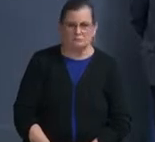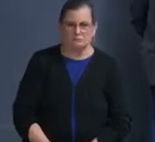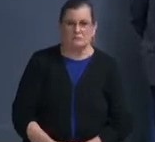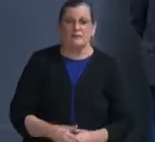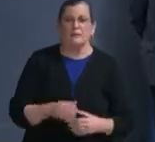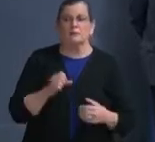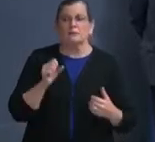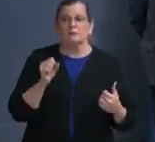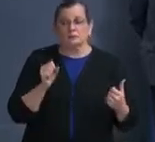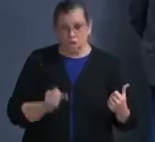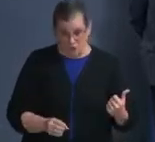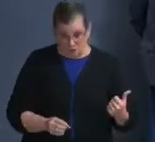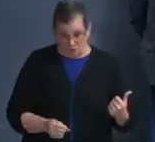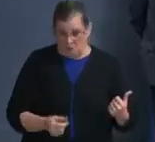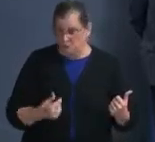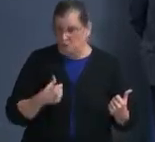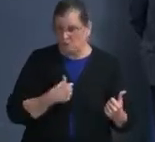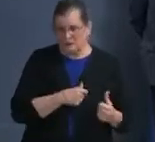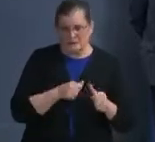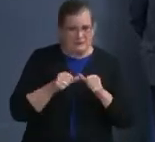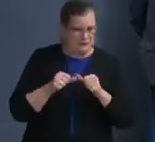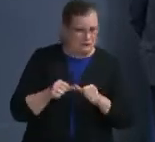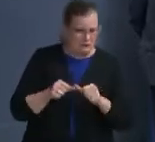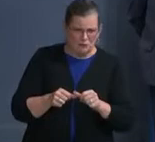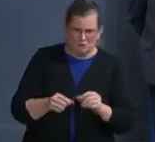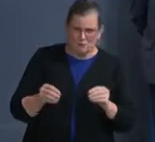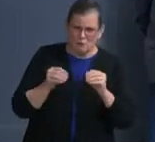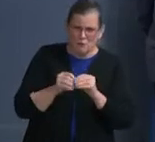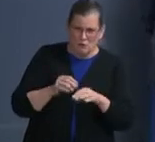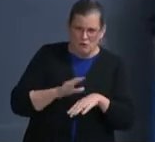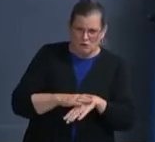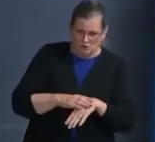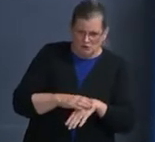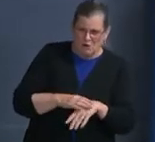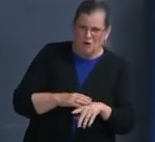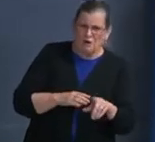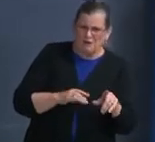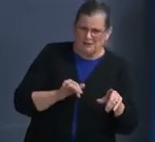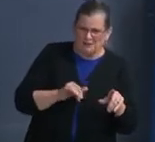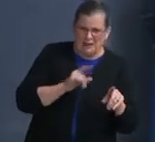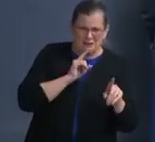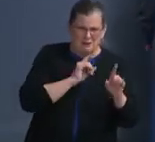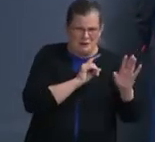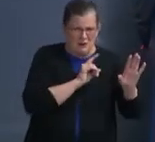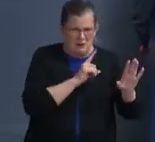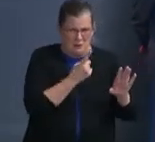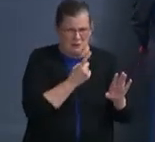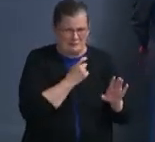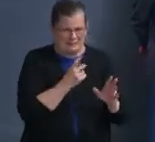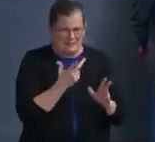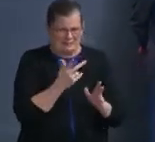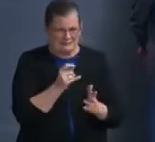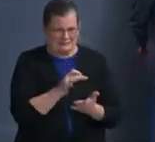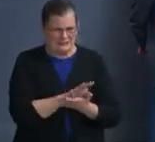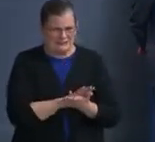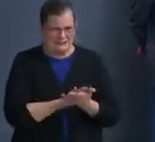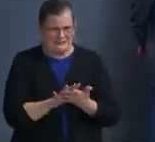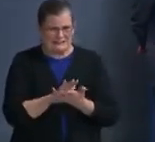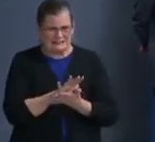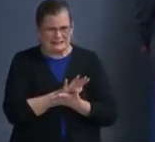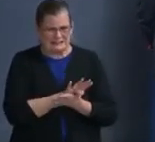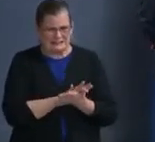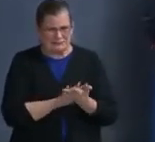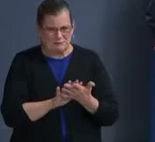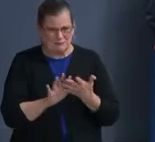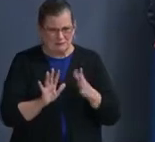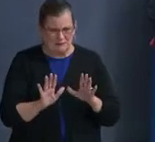So we continue to learn more about the virus. I'm sorry, but this talking really gets to you. We